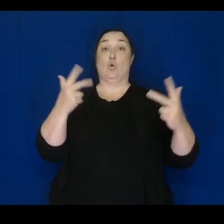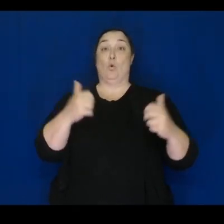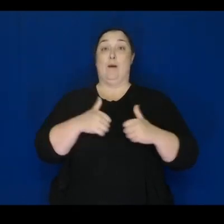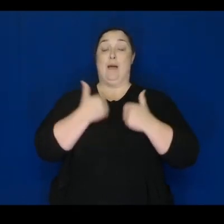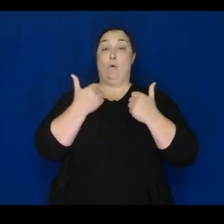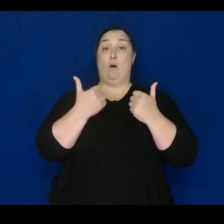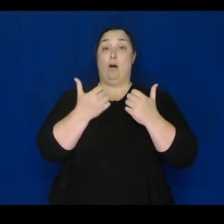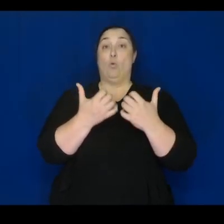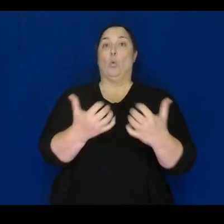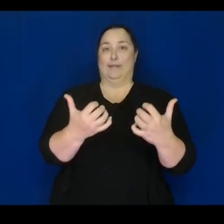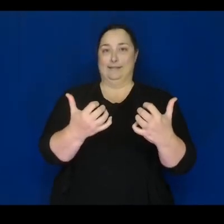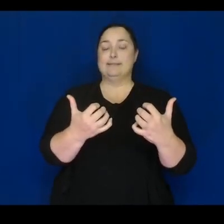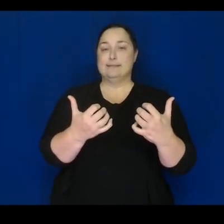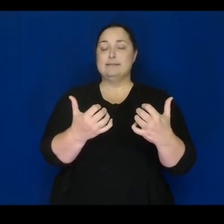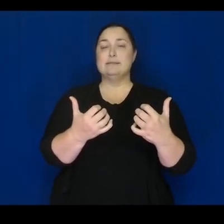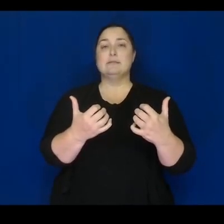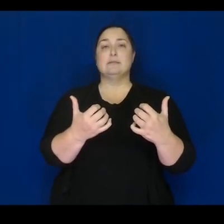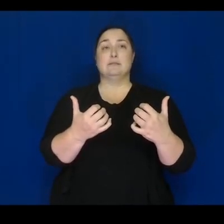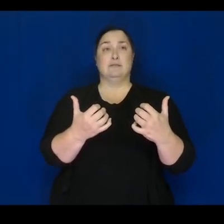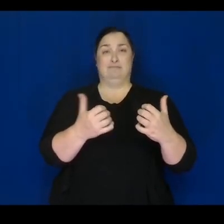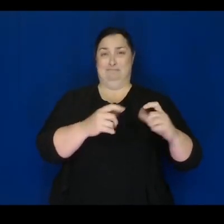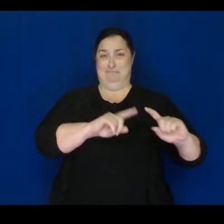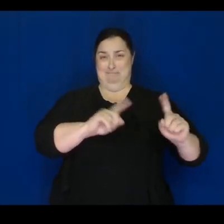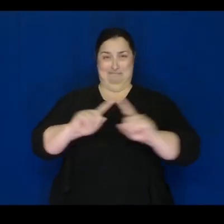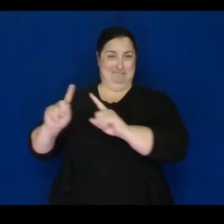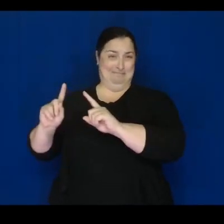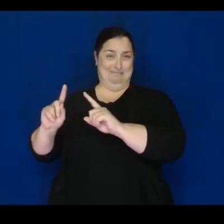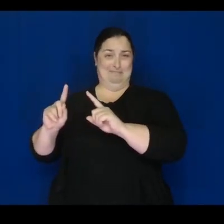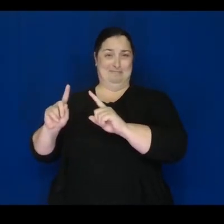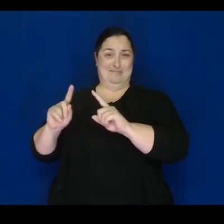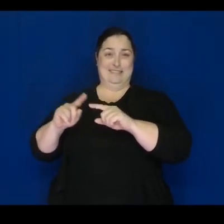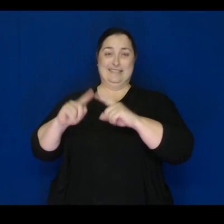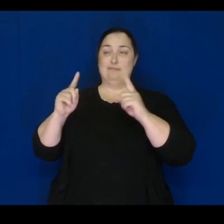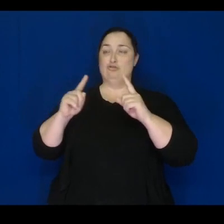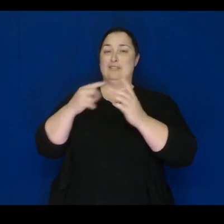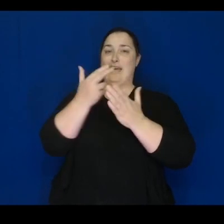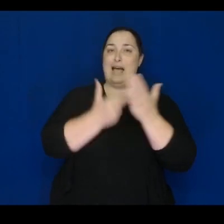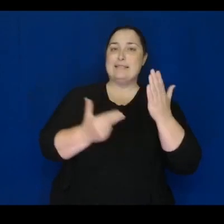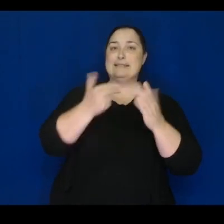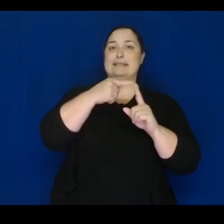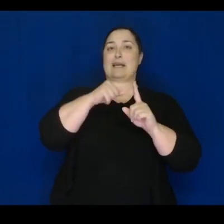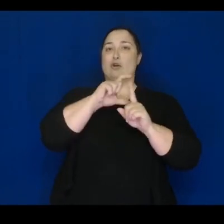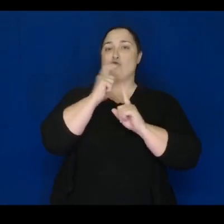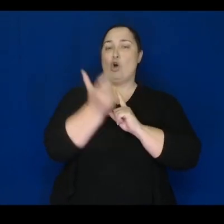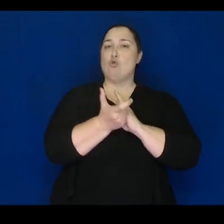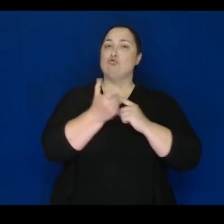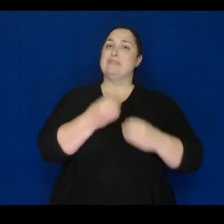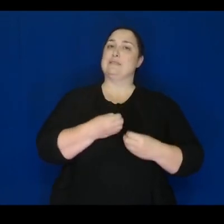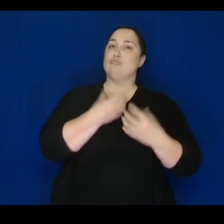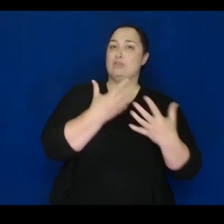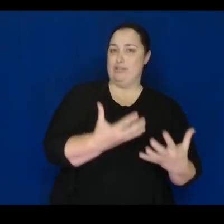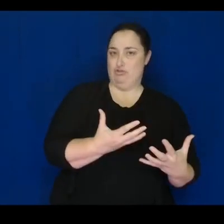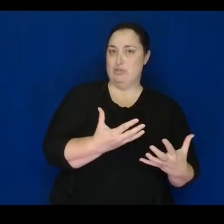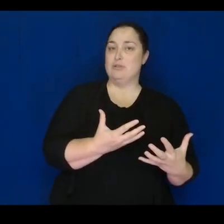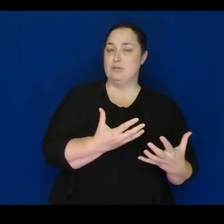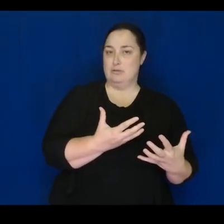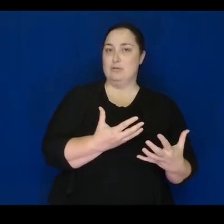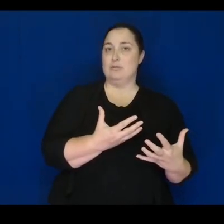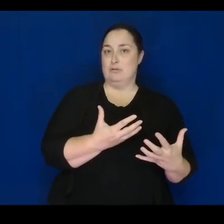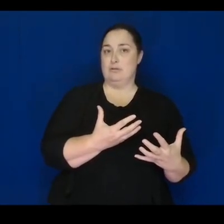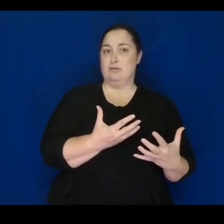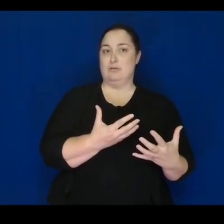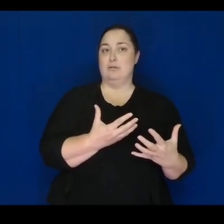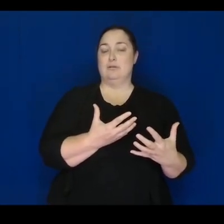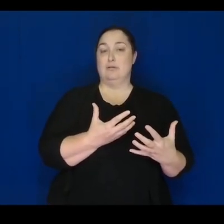different artistic and cultural perspectives and expressions, but doing this by centering the